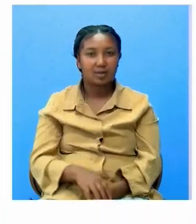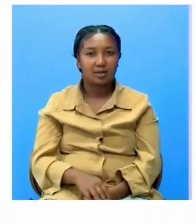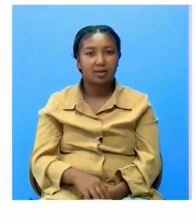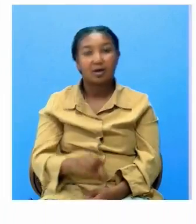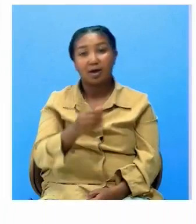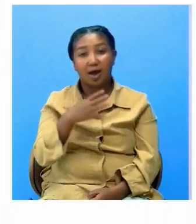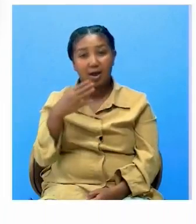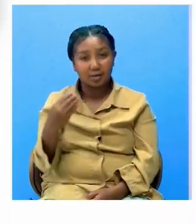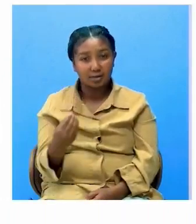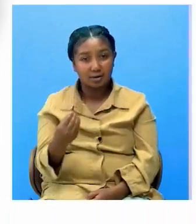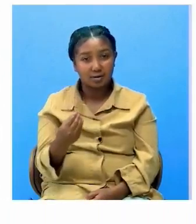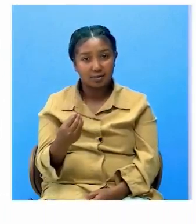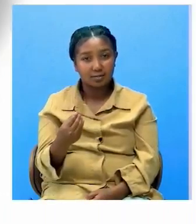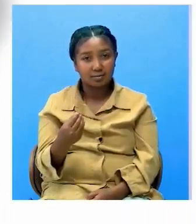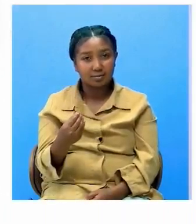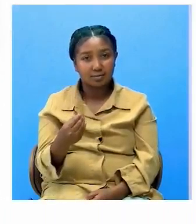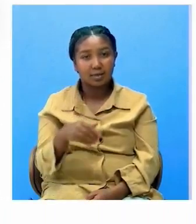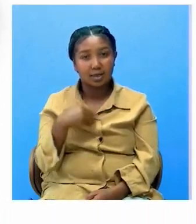and